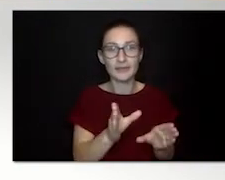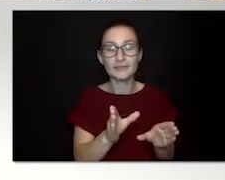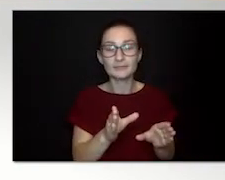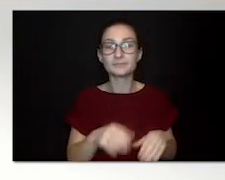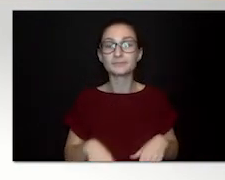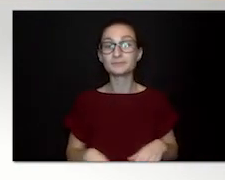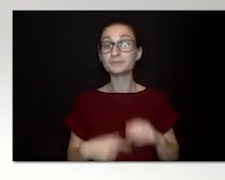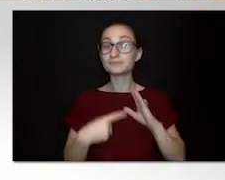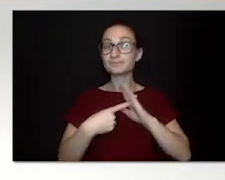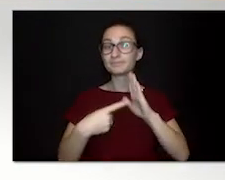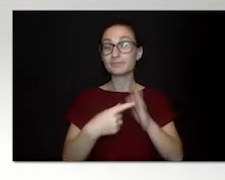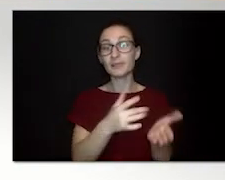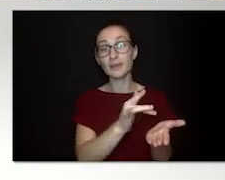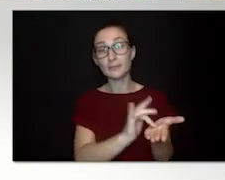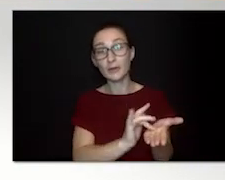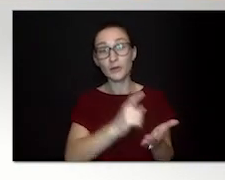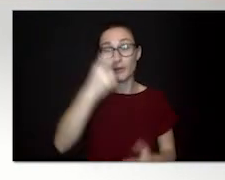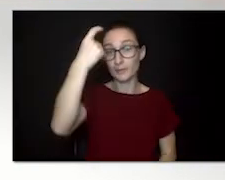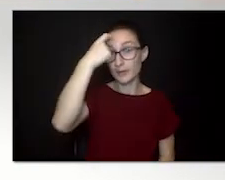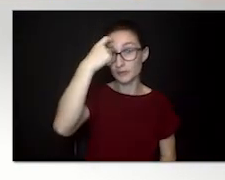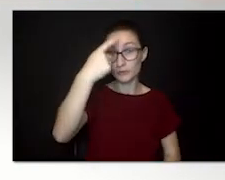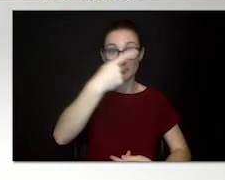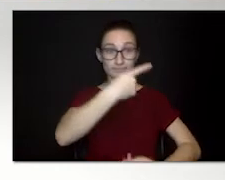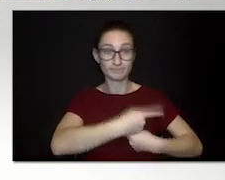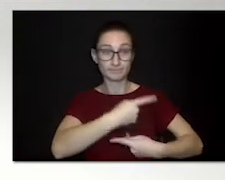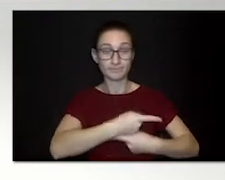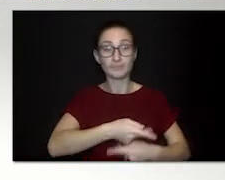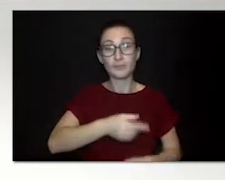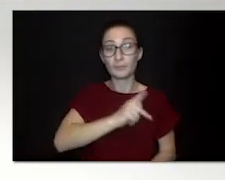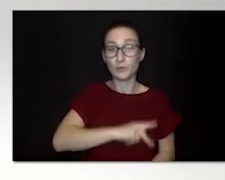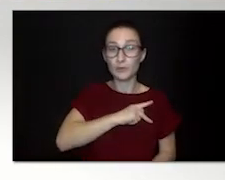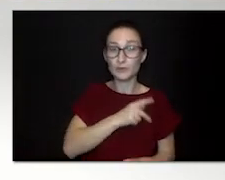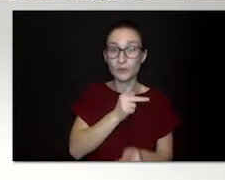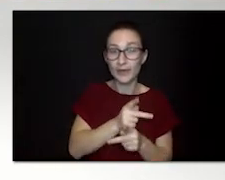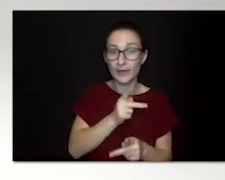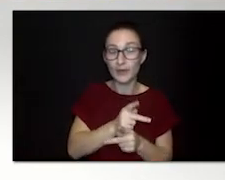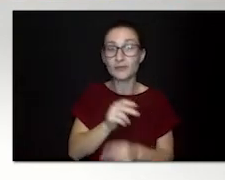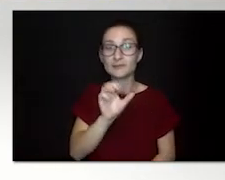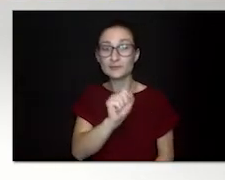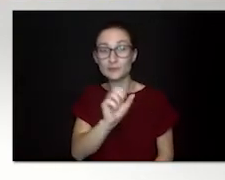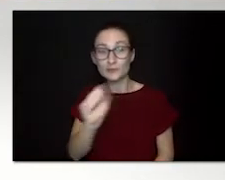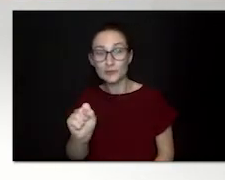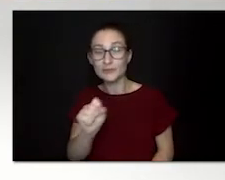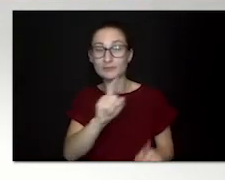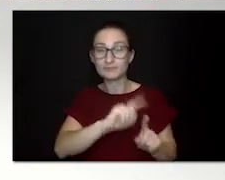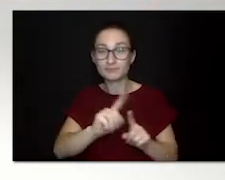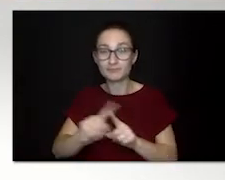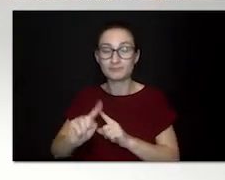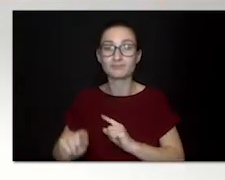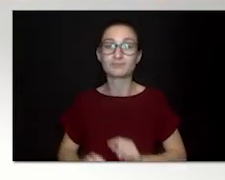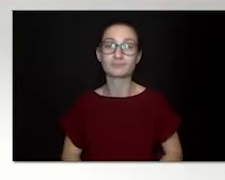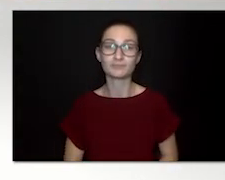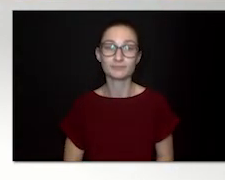social services that the ward is receiving, and then the place that they're residing and why that meets their needs.